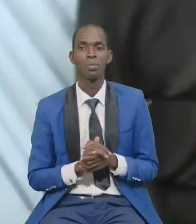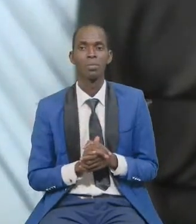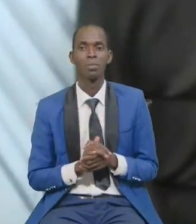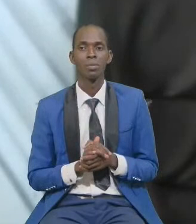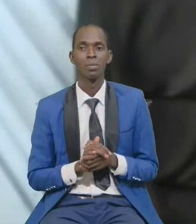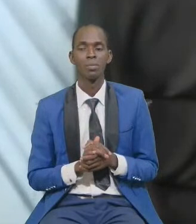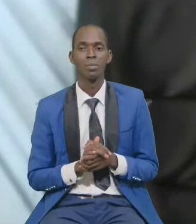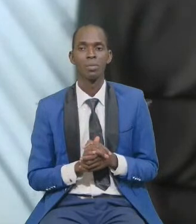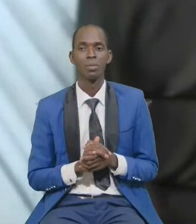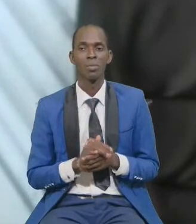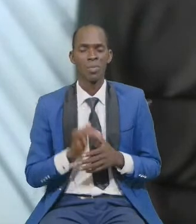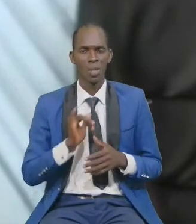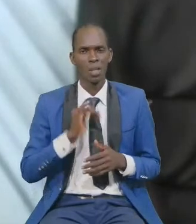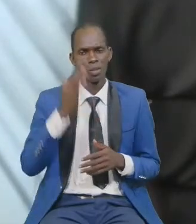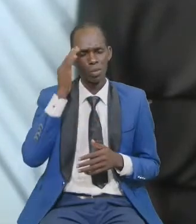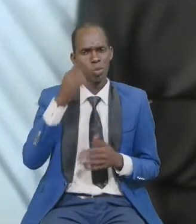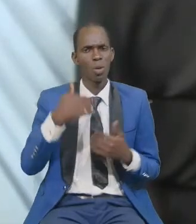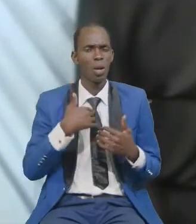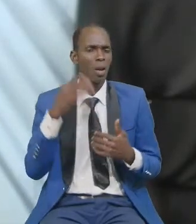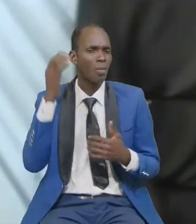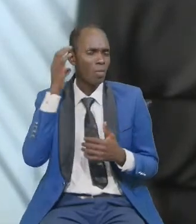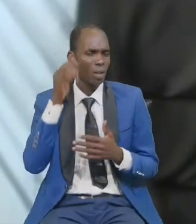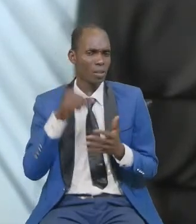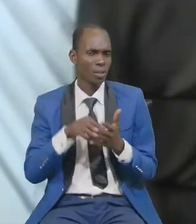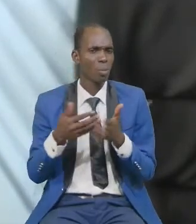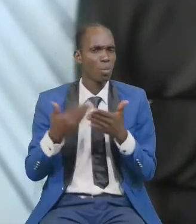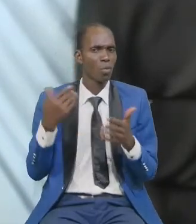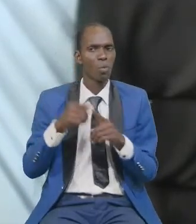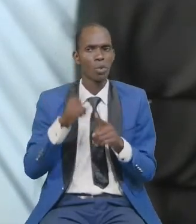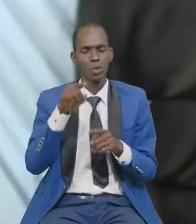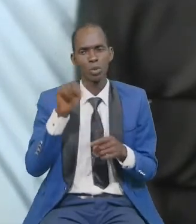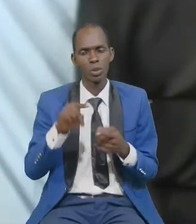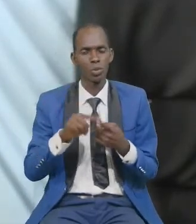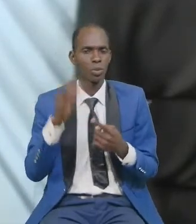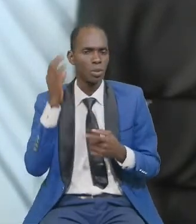here. I know you've heard this before, but you need to hear this.